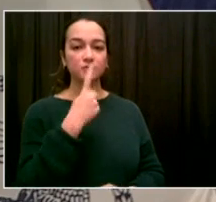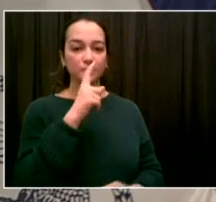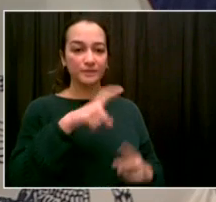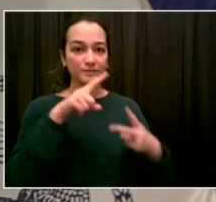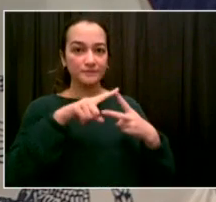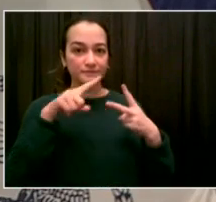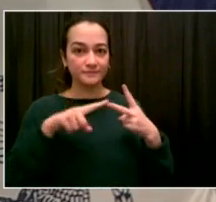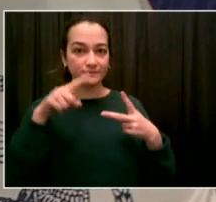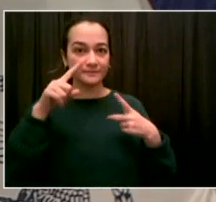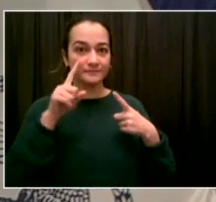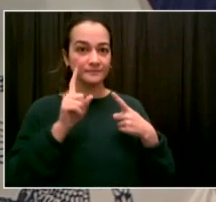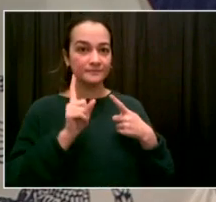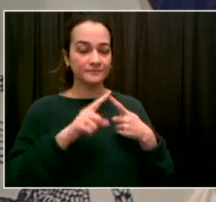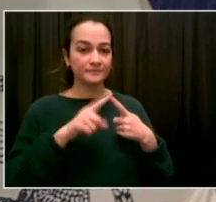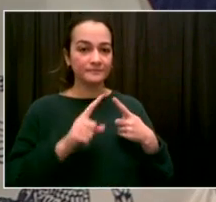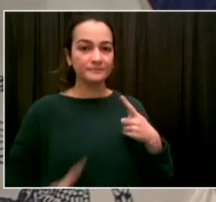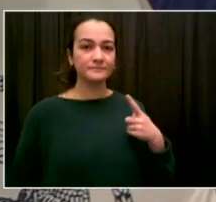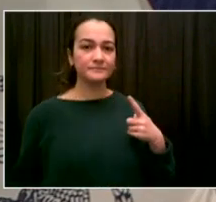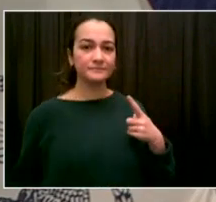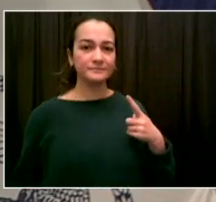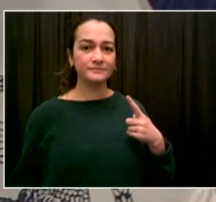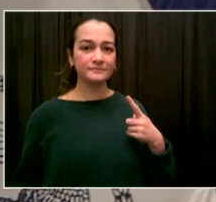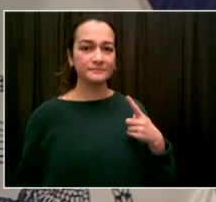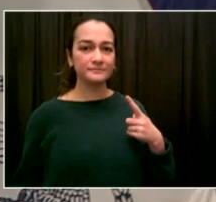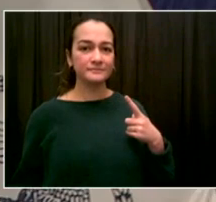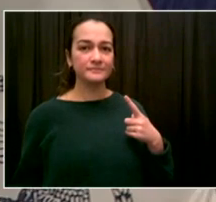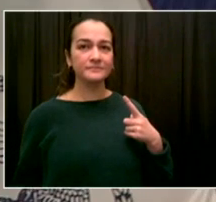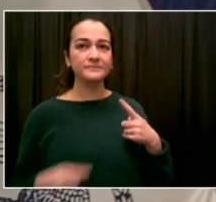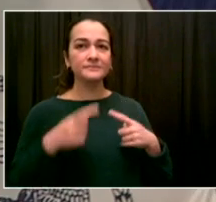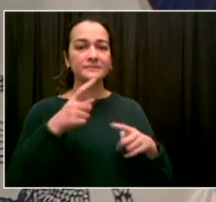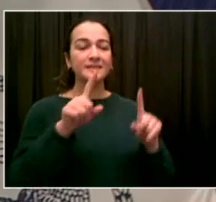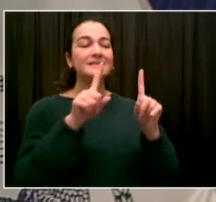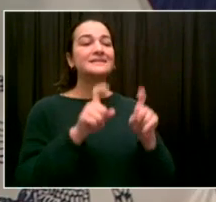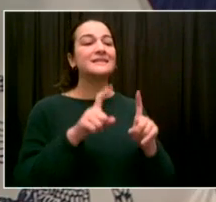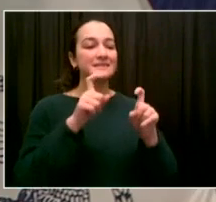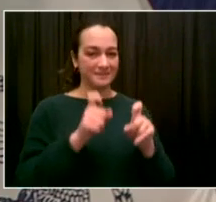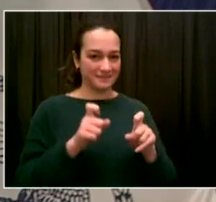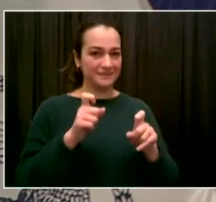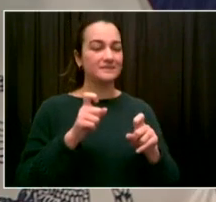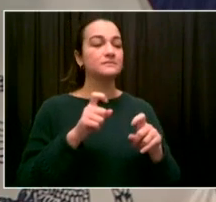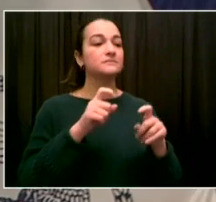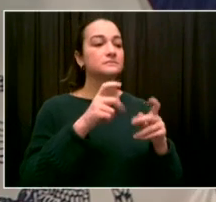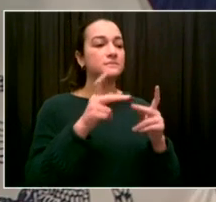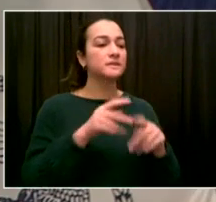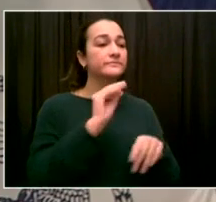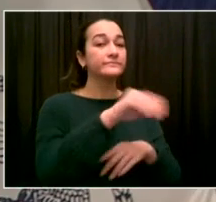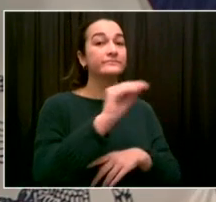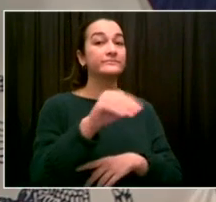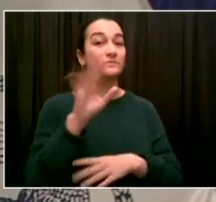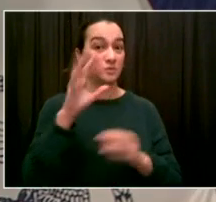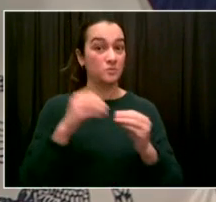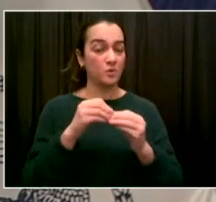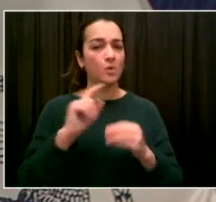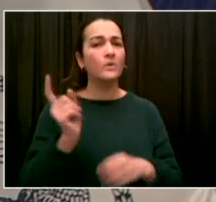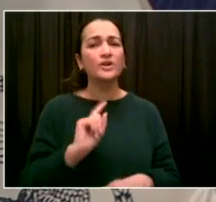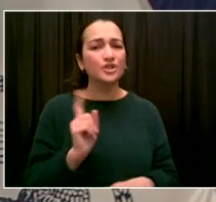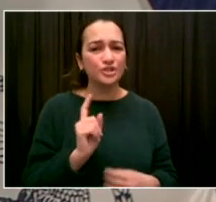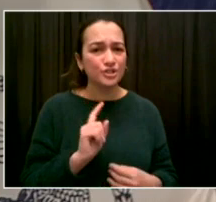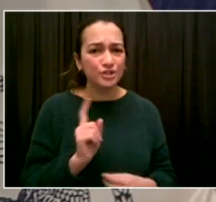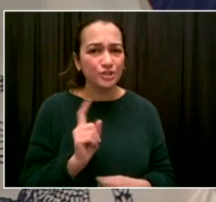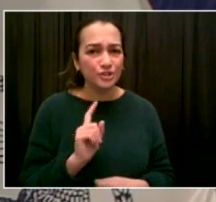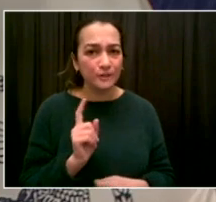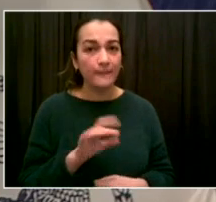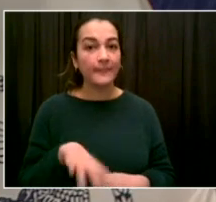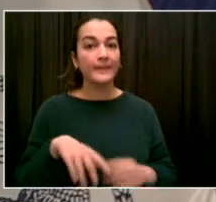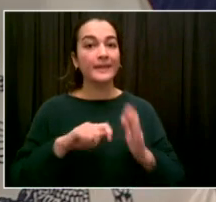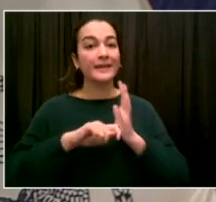you give a key to the city to open some of these testing sites? I drove by a long line on Northern Boulevard today because the